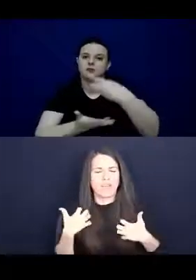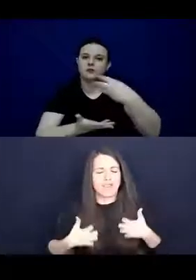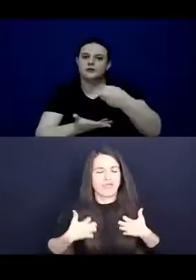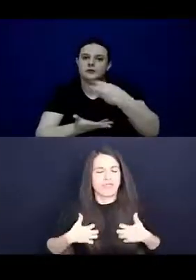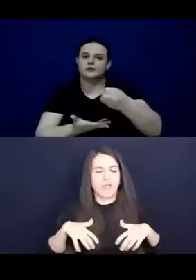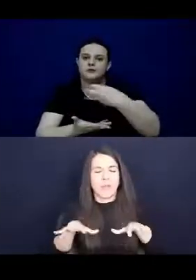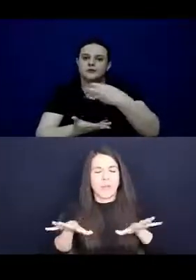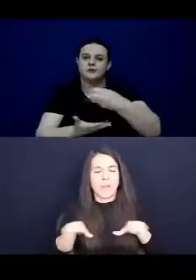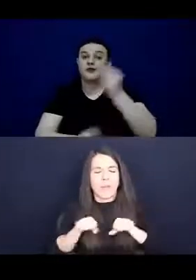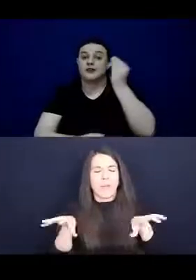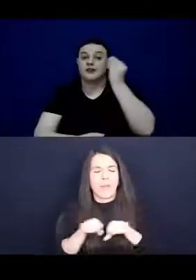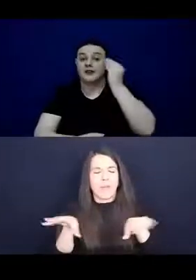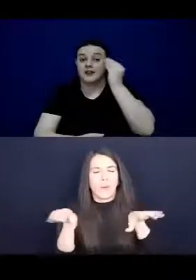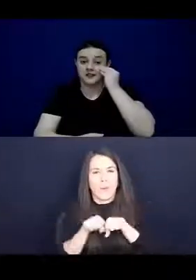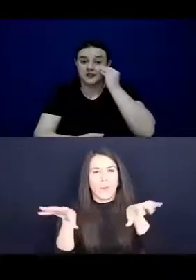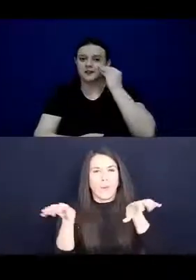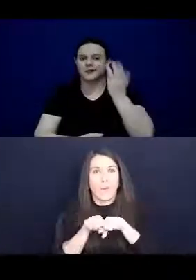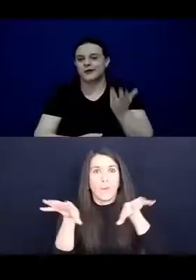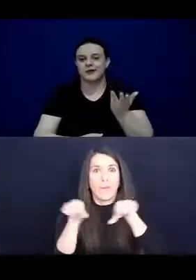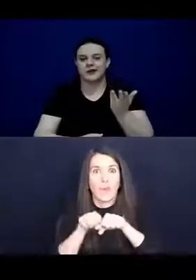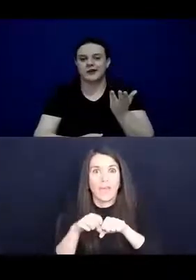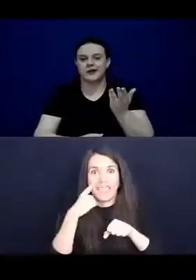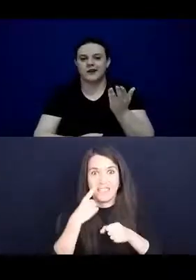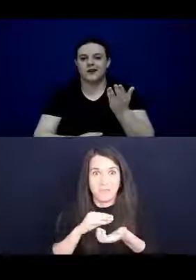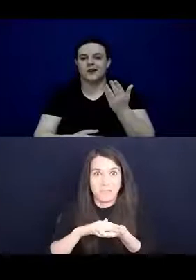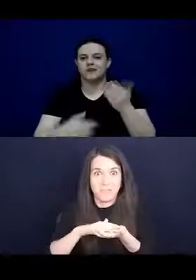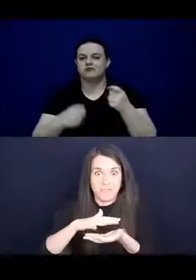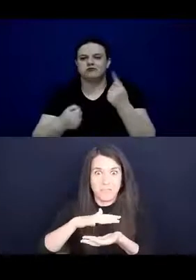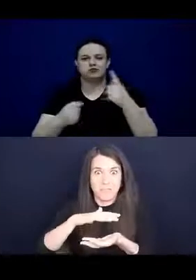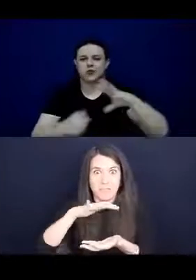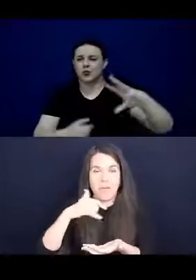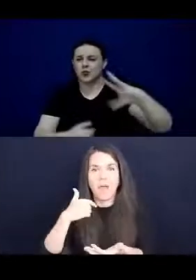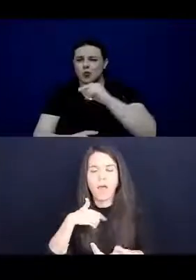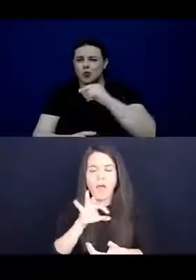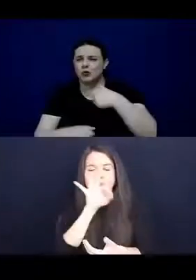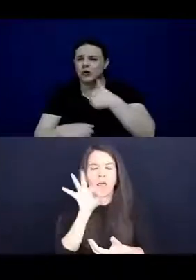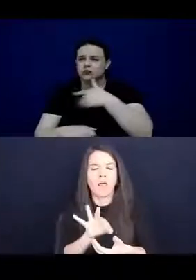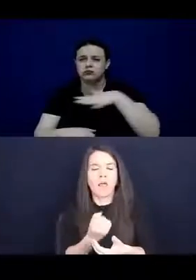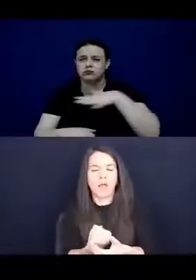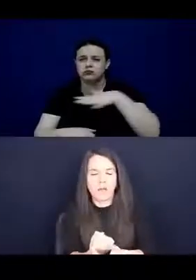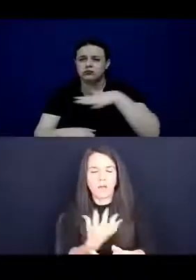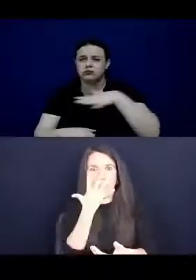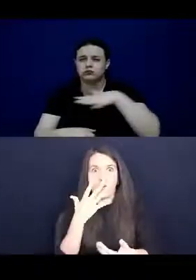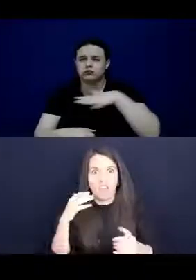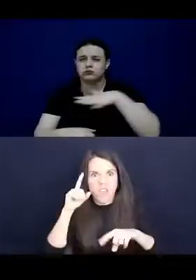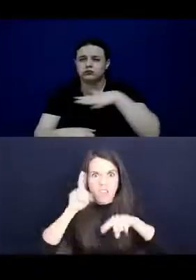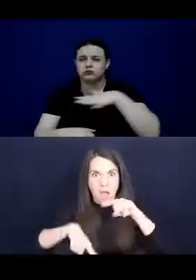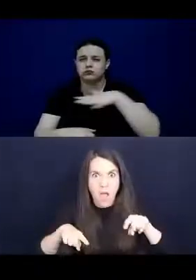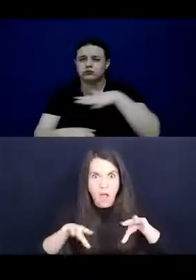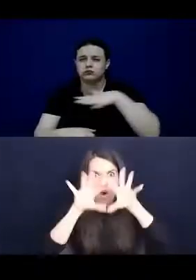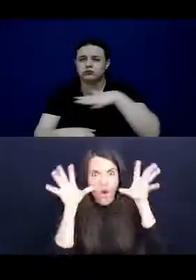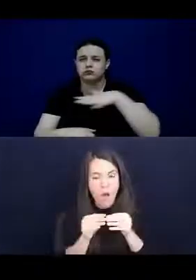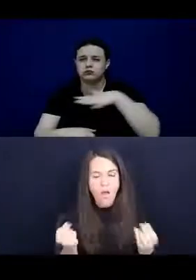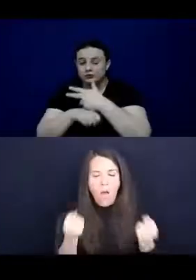to narrate everything in the environment is going to be overwhelming for them and very difficult for the system to